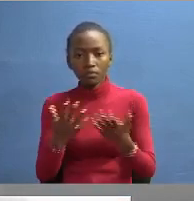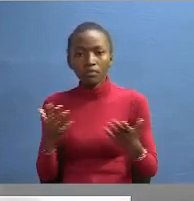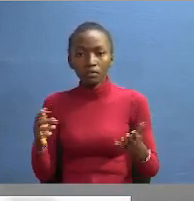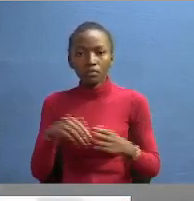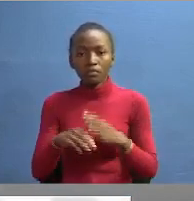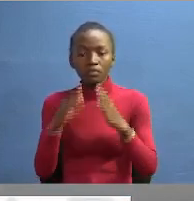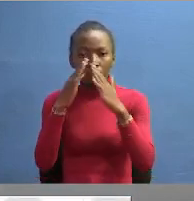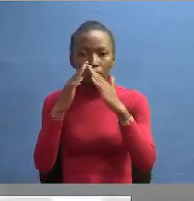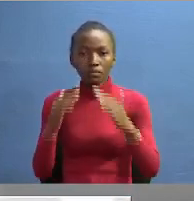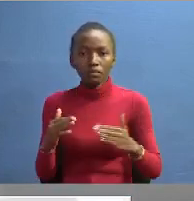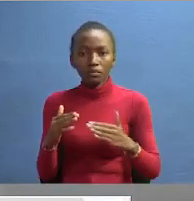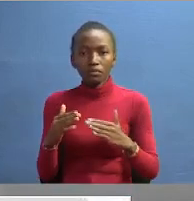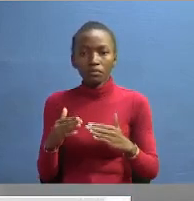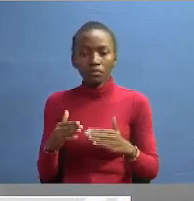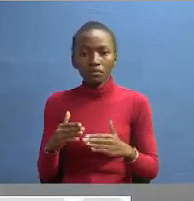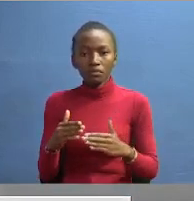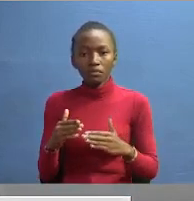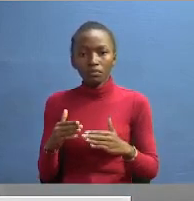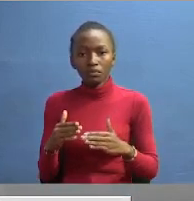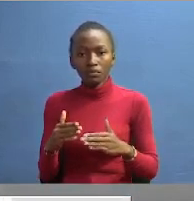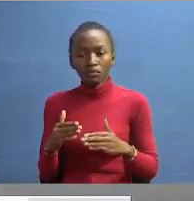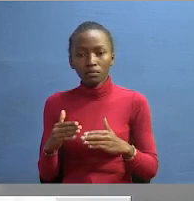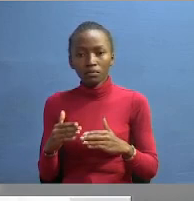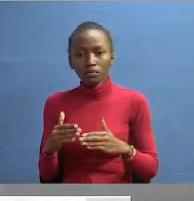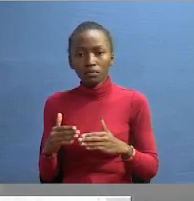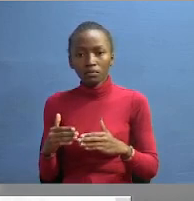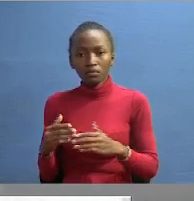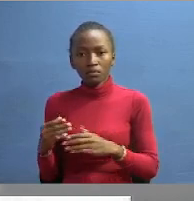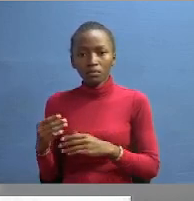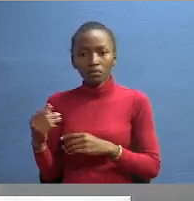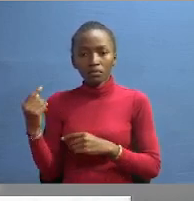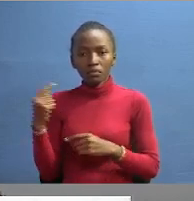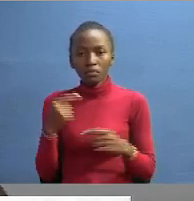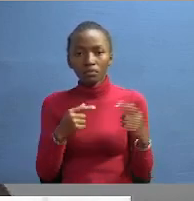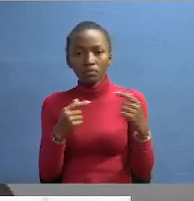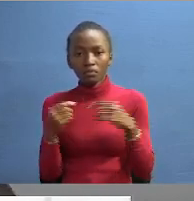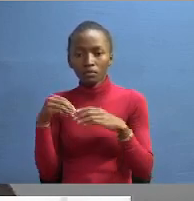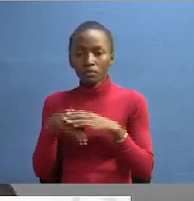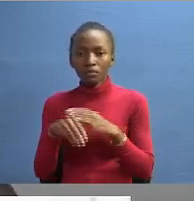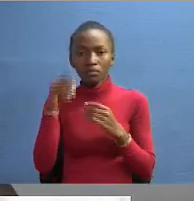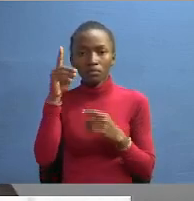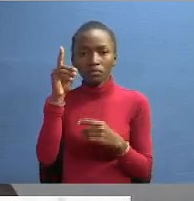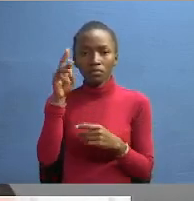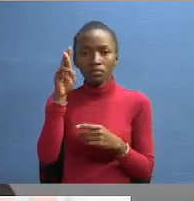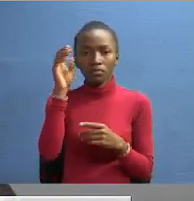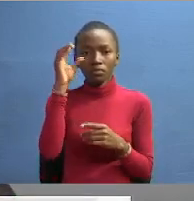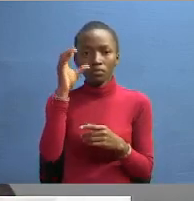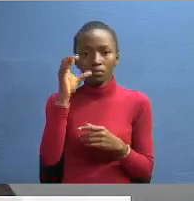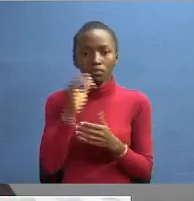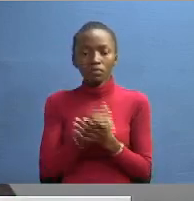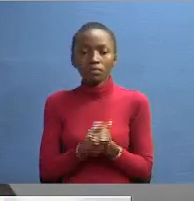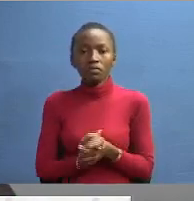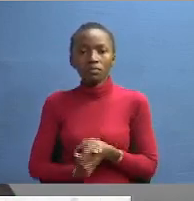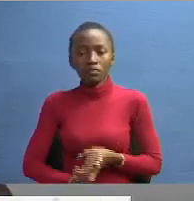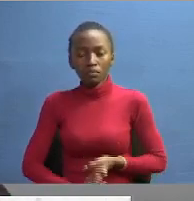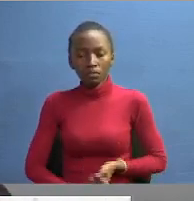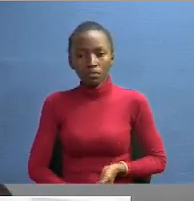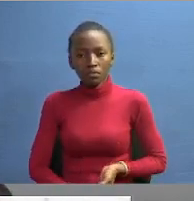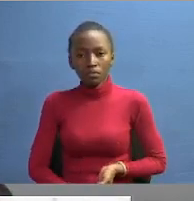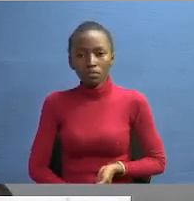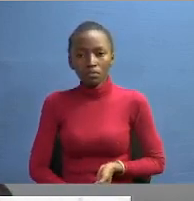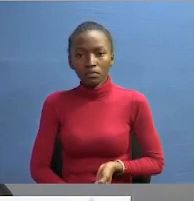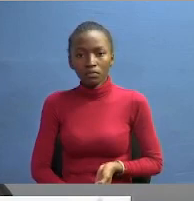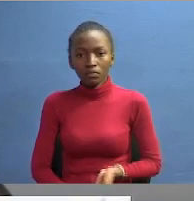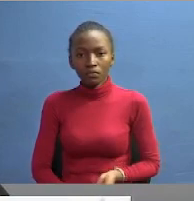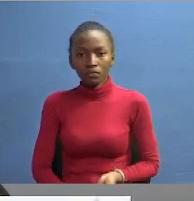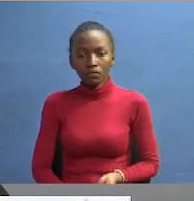Eastern DRC, which has been for a very long time been a thorn in the flesh. So the conflict in the